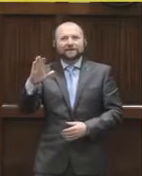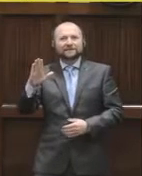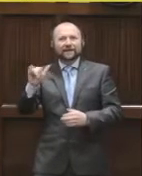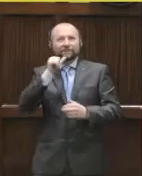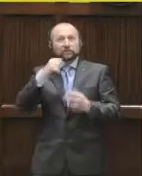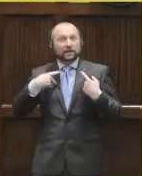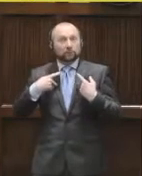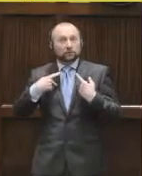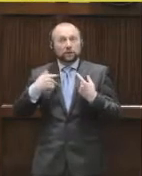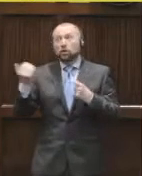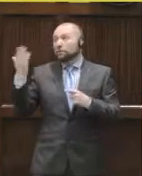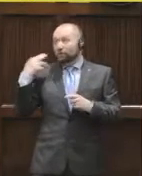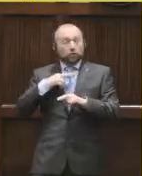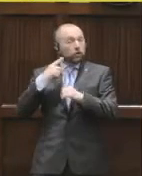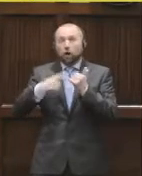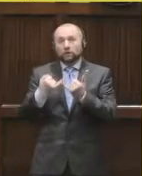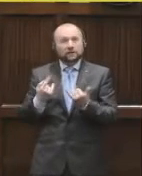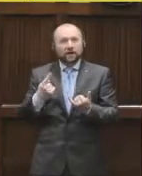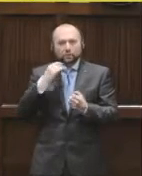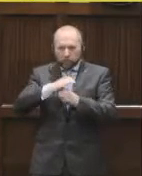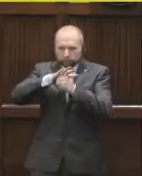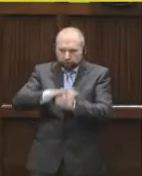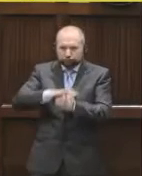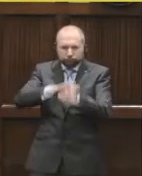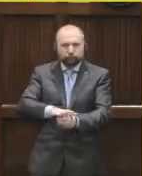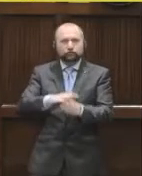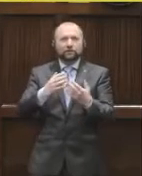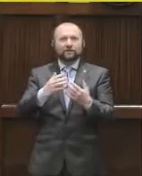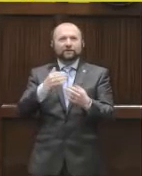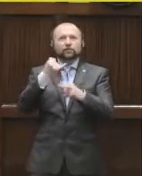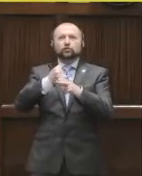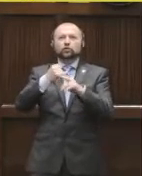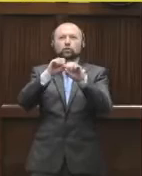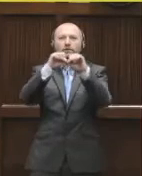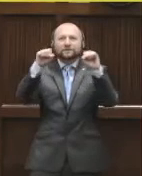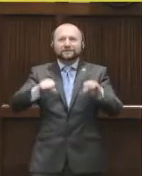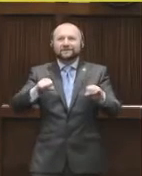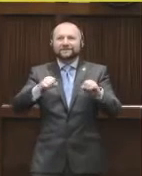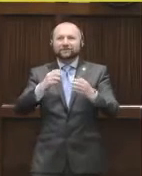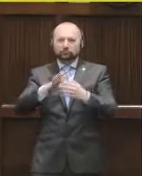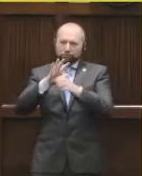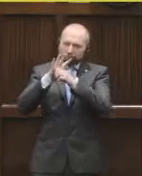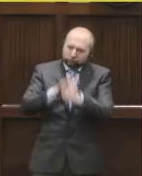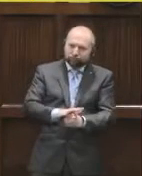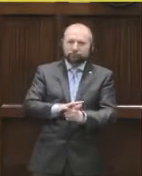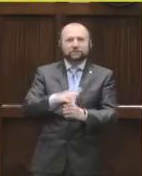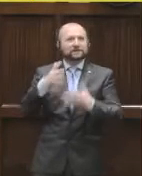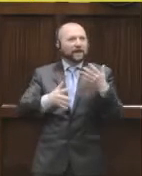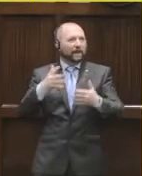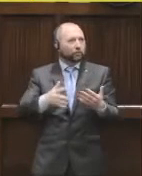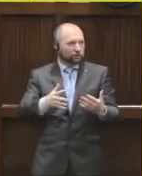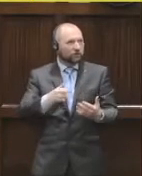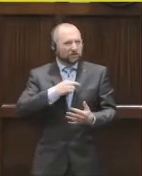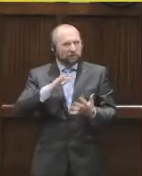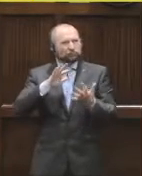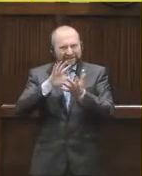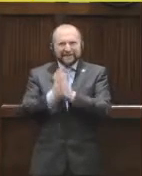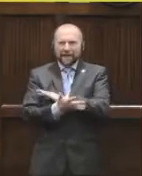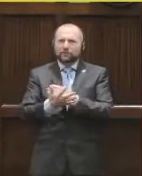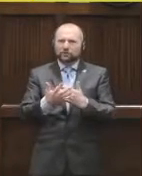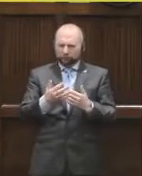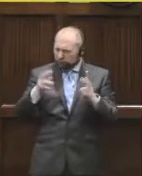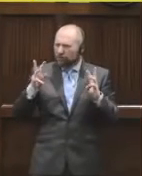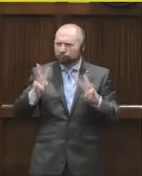always the case. It was repressed in our school system a long time ago. That did a very great deal of damage and